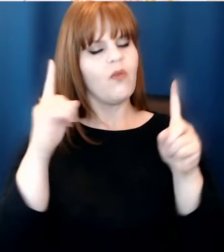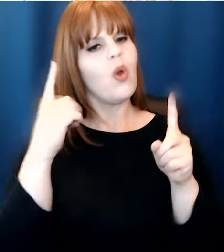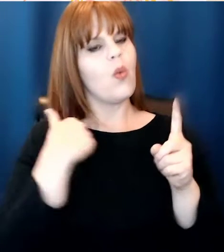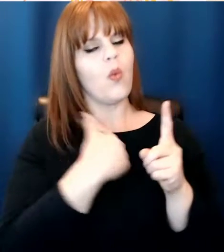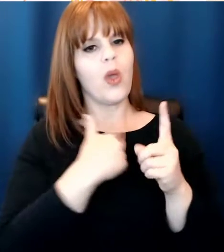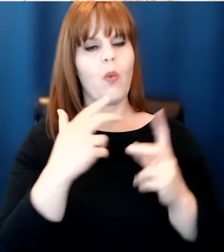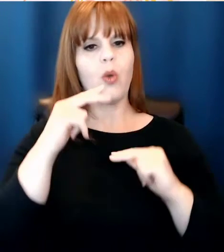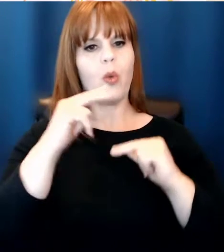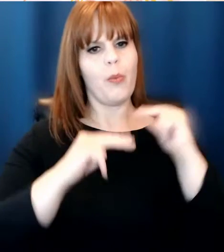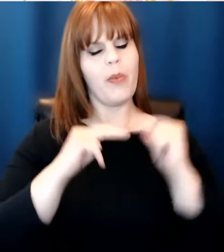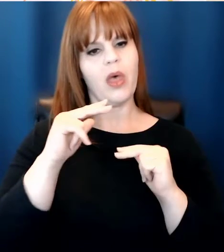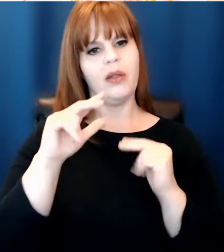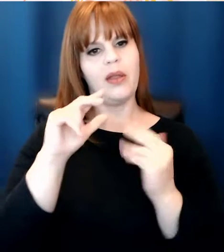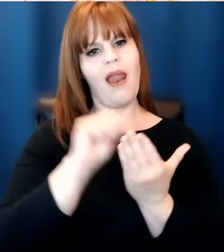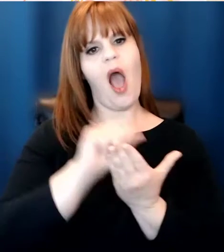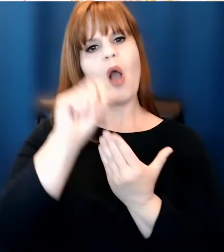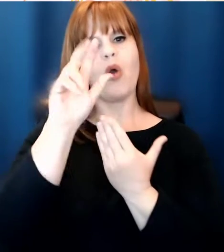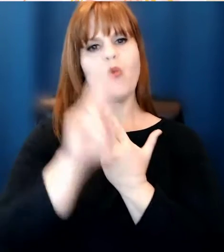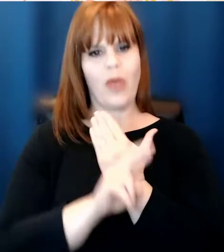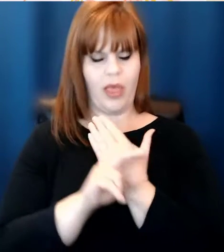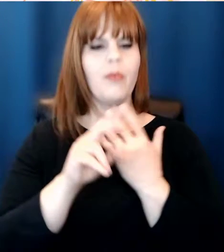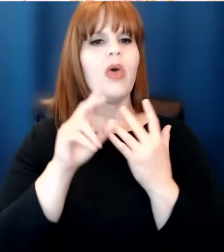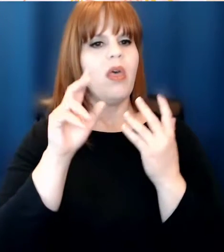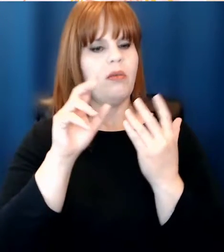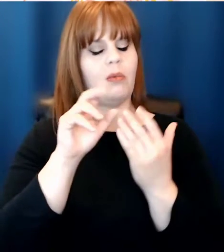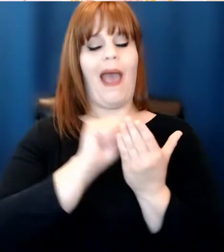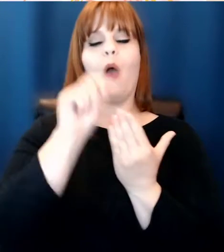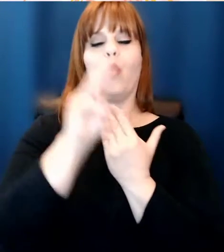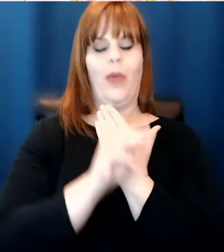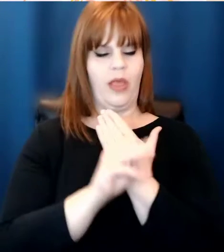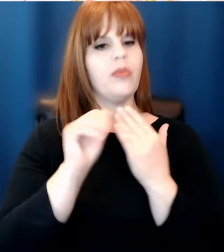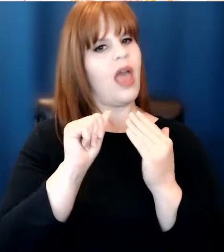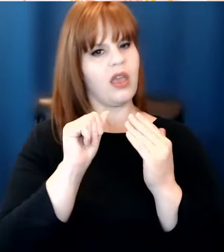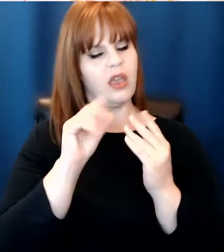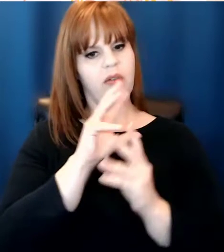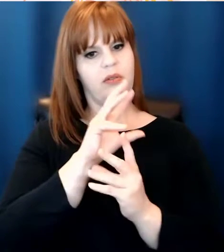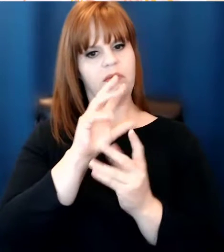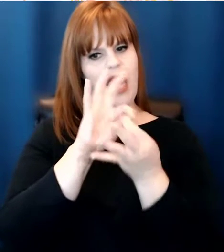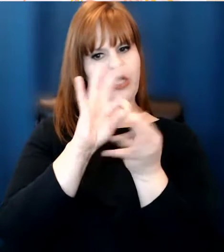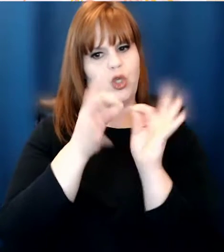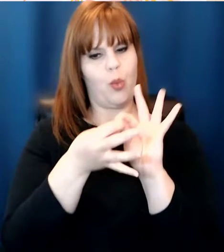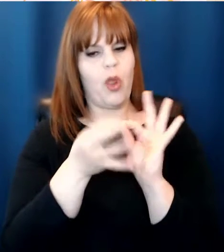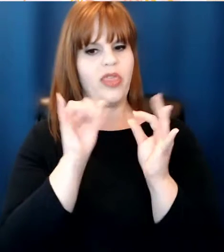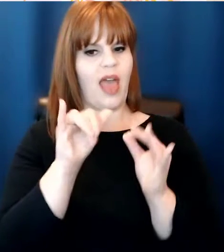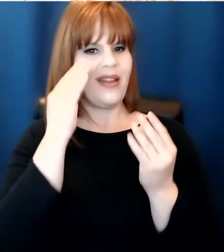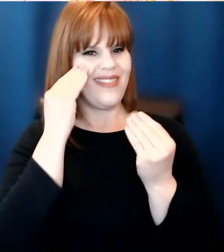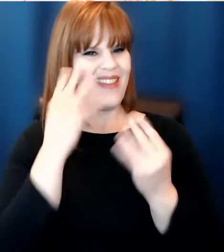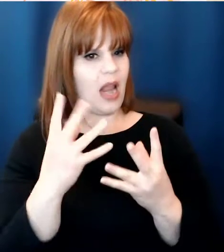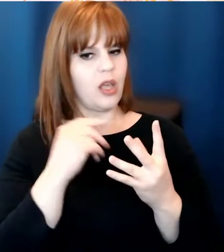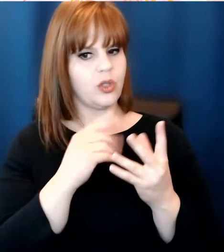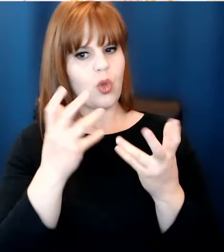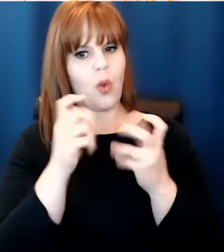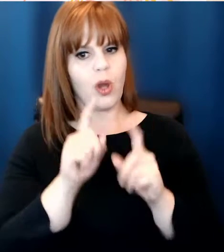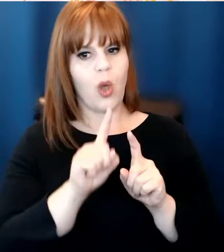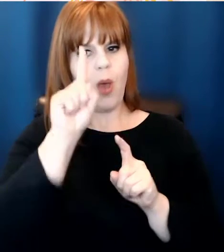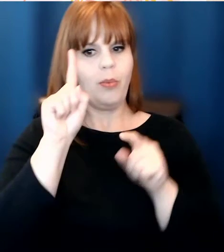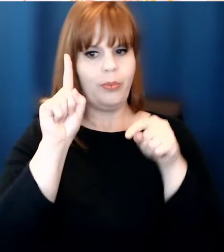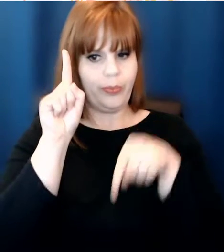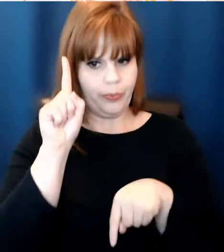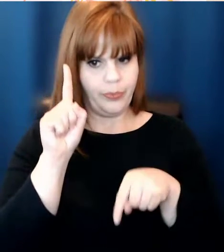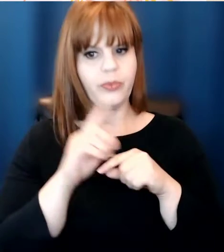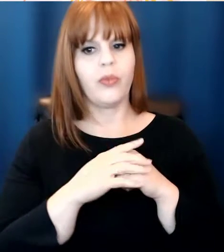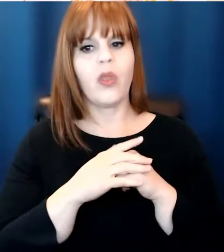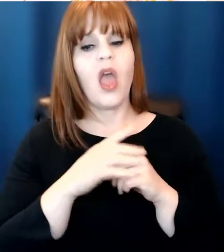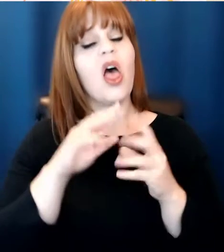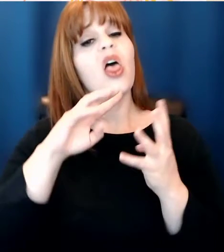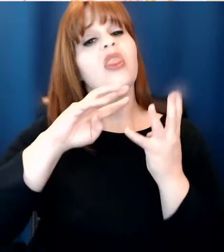sort of algorithm that could interpret that data and then, say, hey, you should move the Pong paddle up or down. And then the